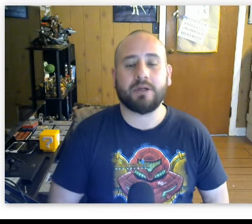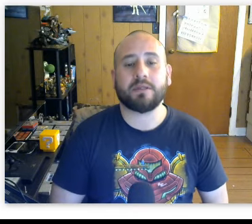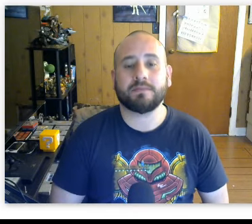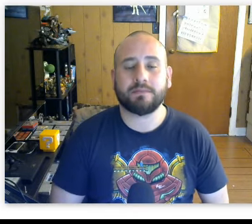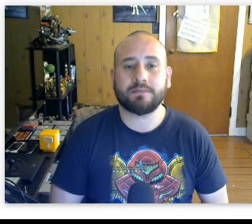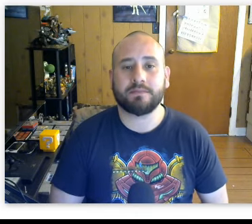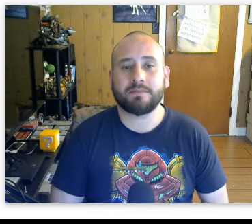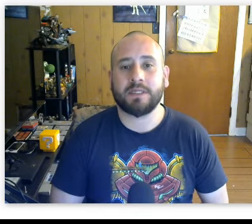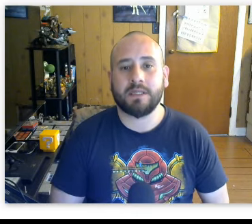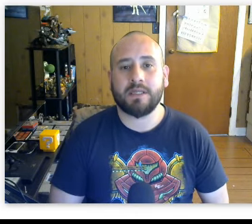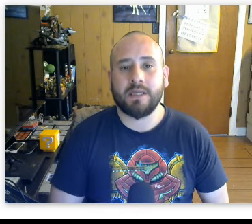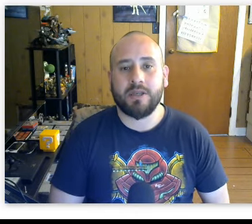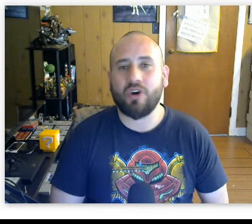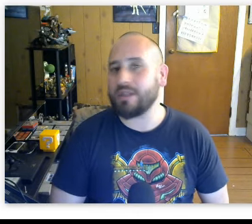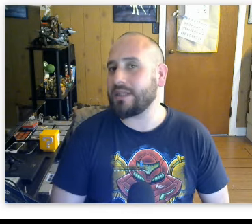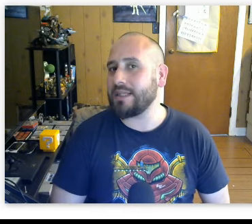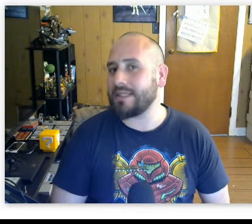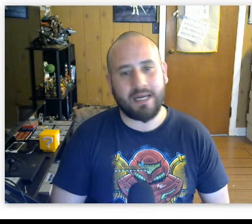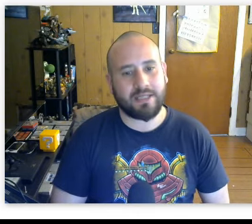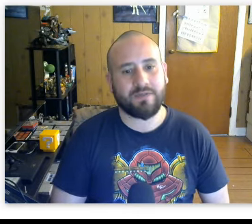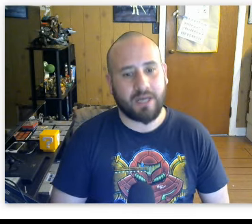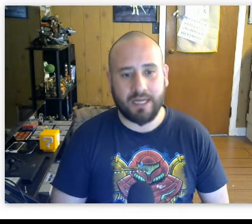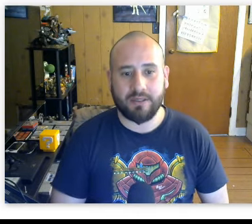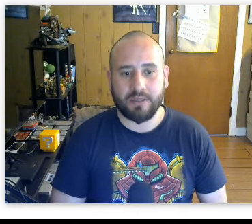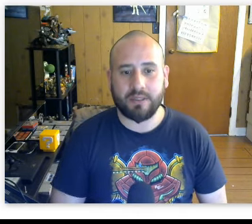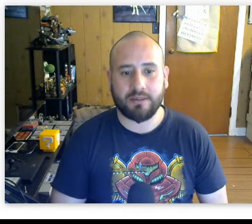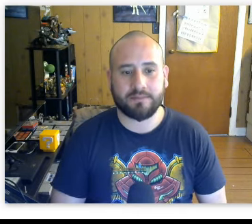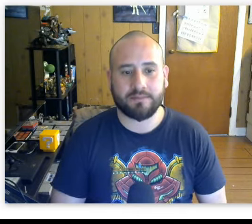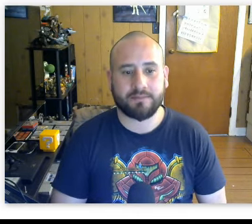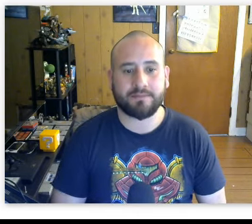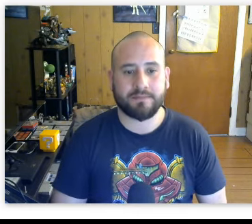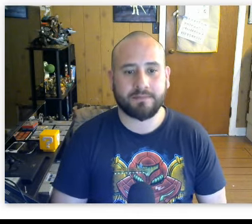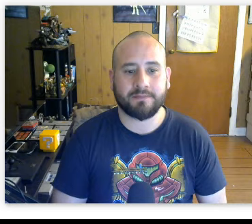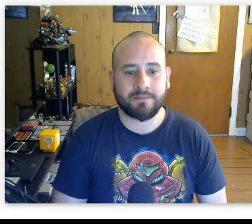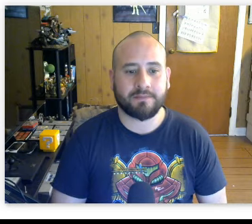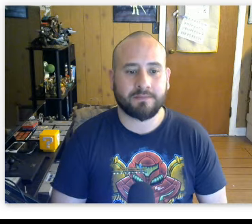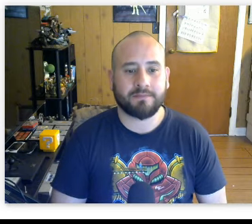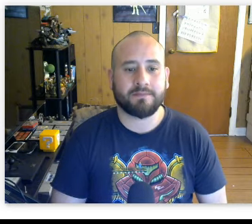Hot dog. Thoughts on the signs for hot dog?